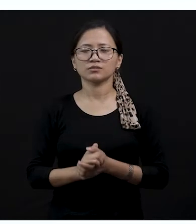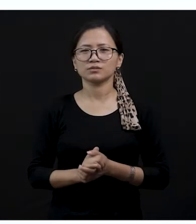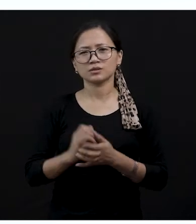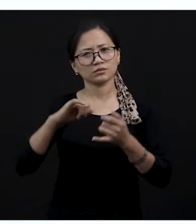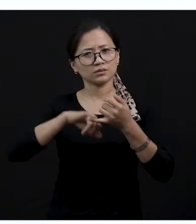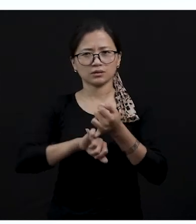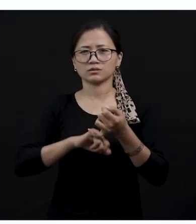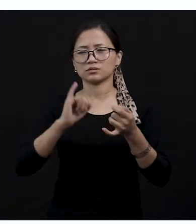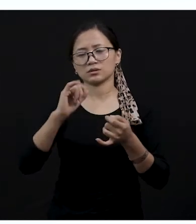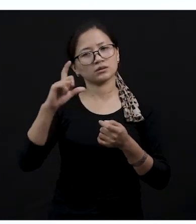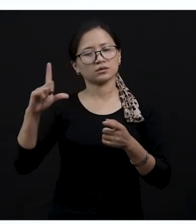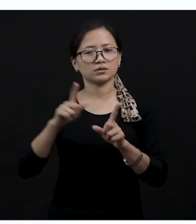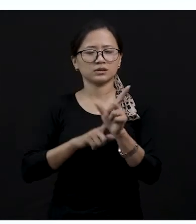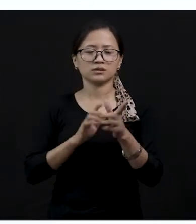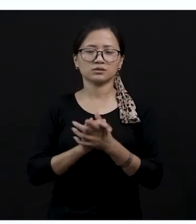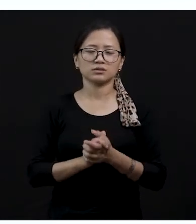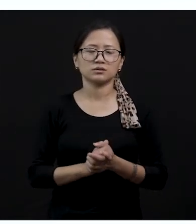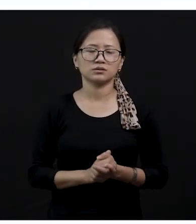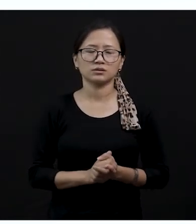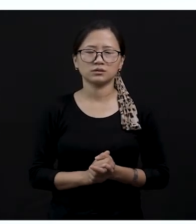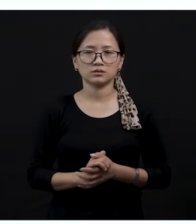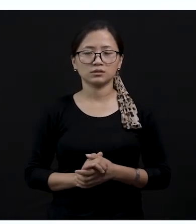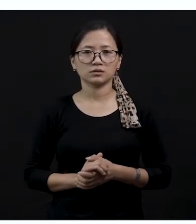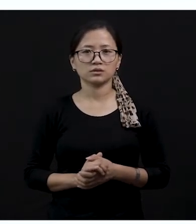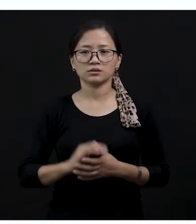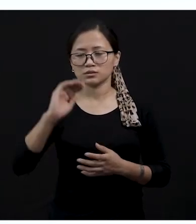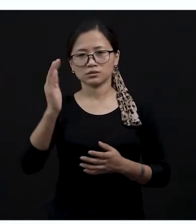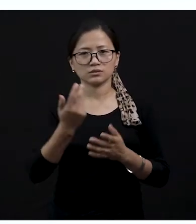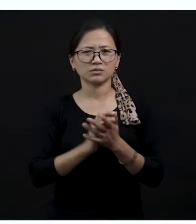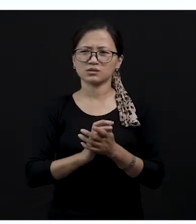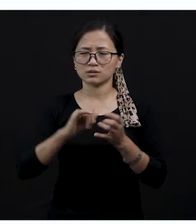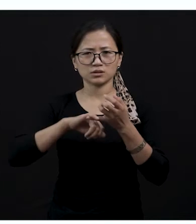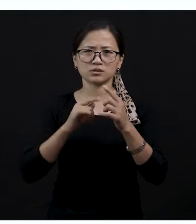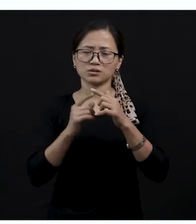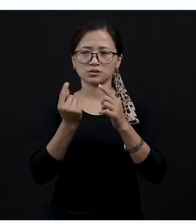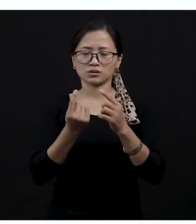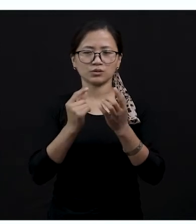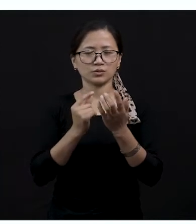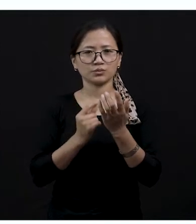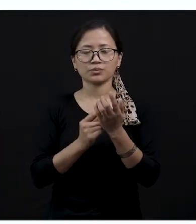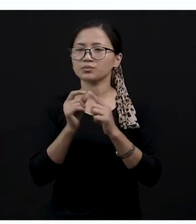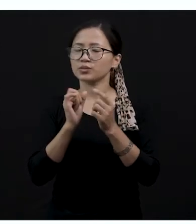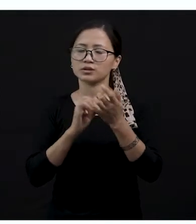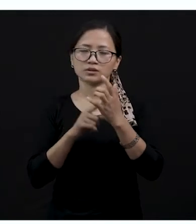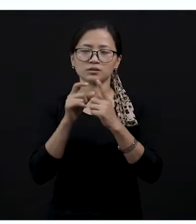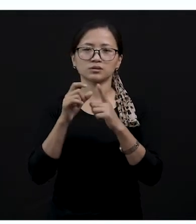T-R-A-F-T, tough, that is silly, okay? Silly, that is something stupid or silly, okay? Now drag is